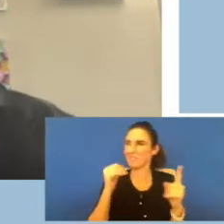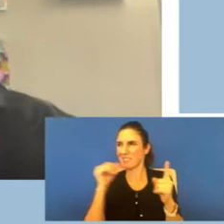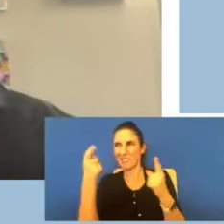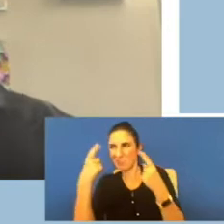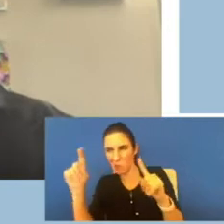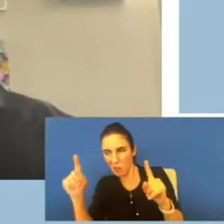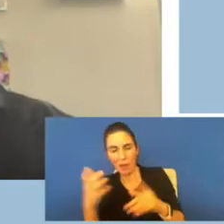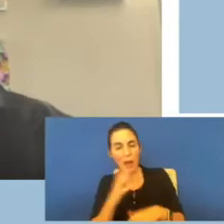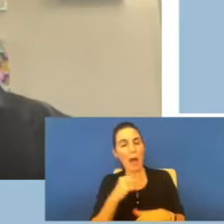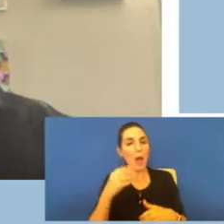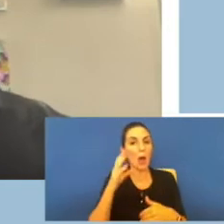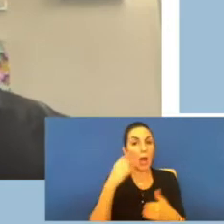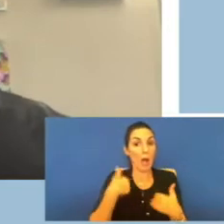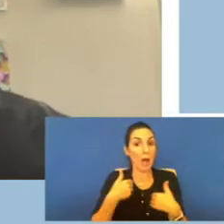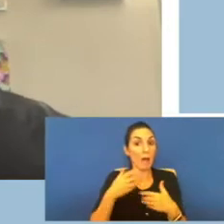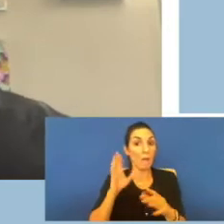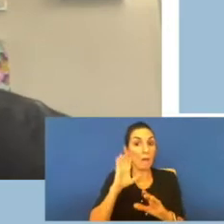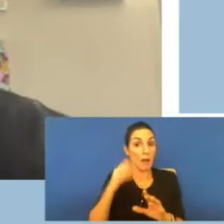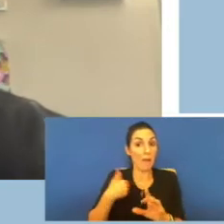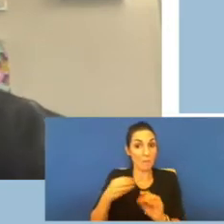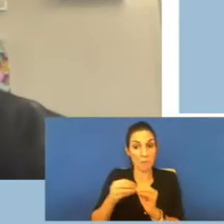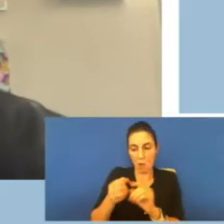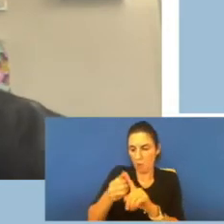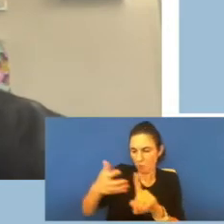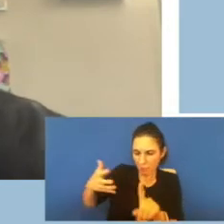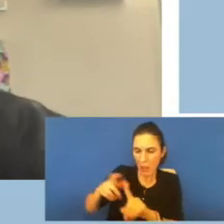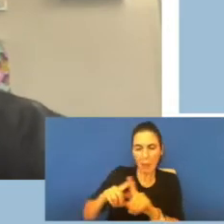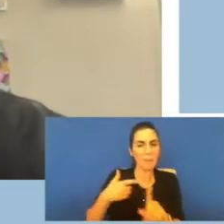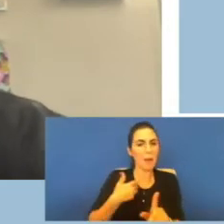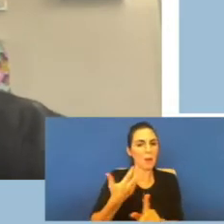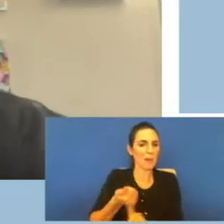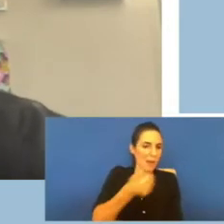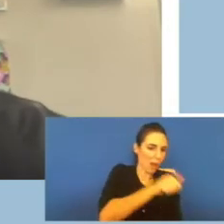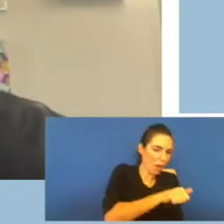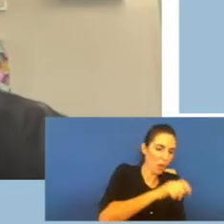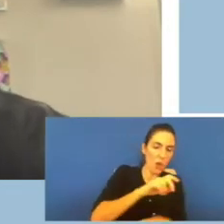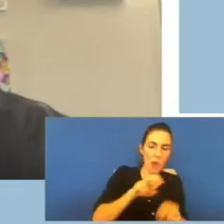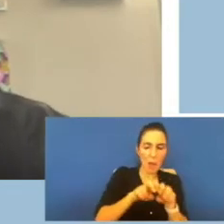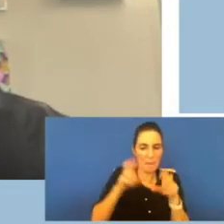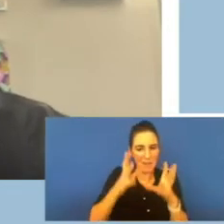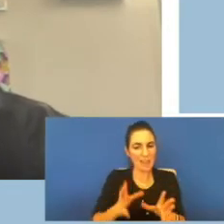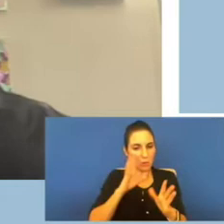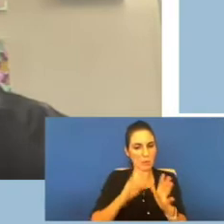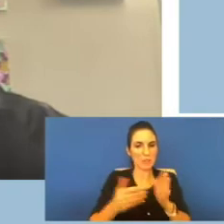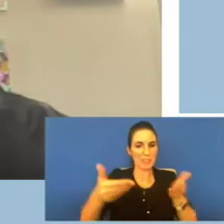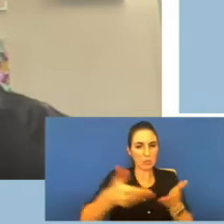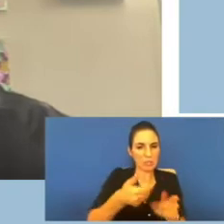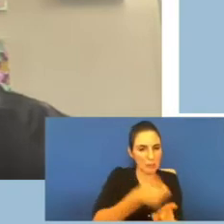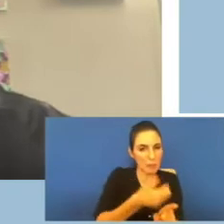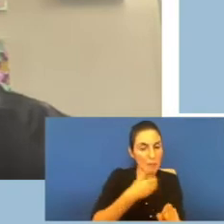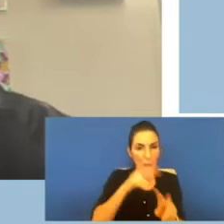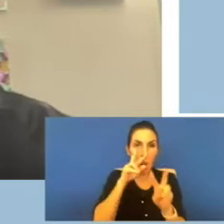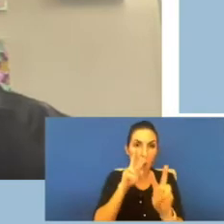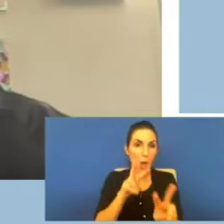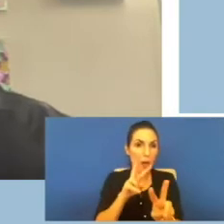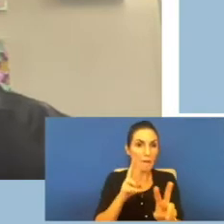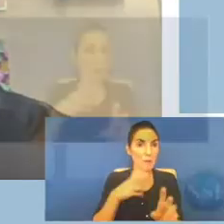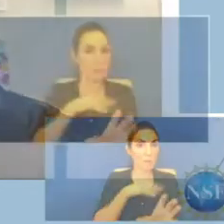say about that, but I'll stop there so the other panelists can introduce themselves and get us started. I'm looking forward to being, and thank you for having me this